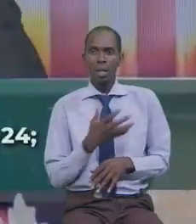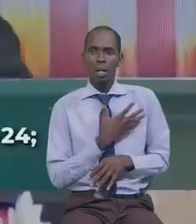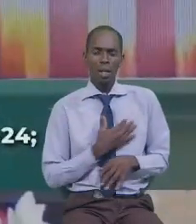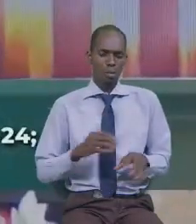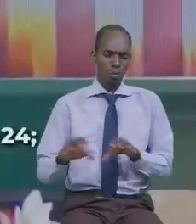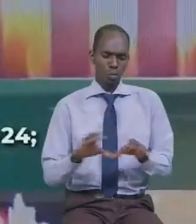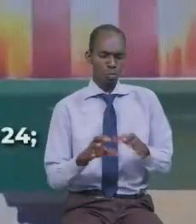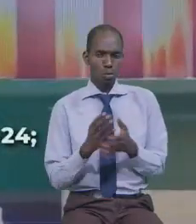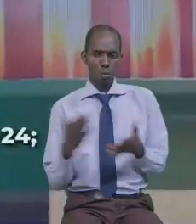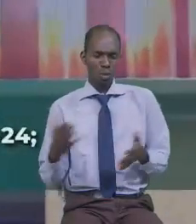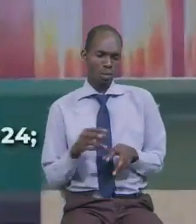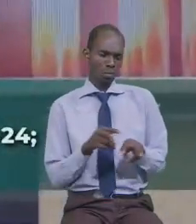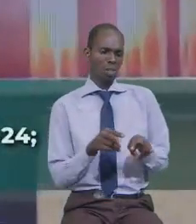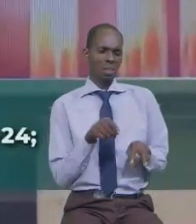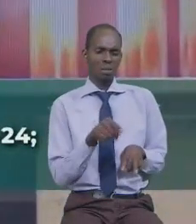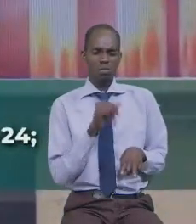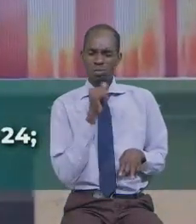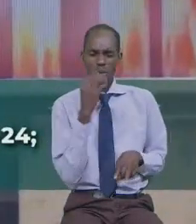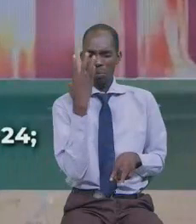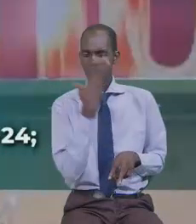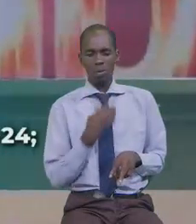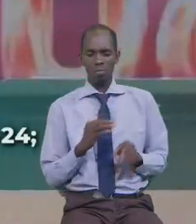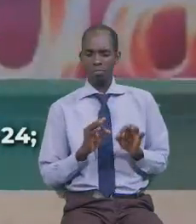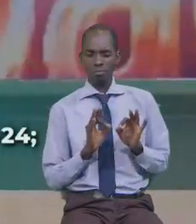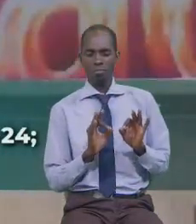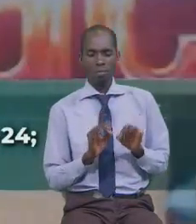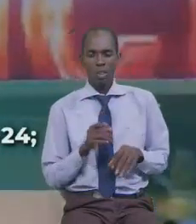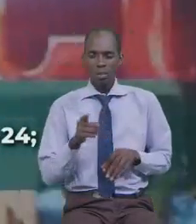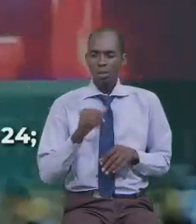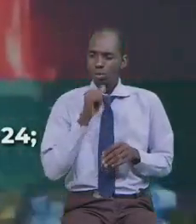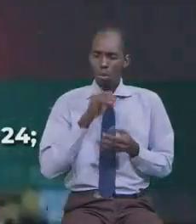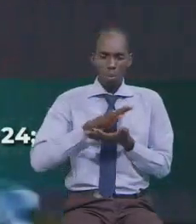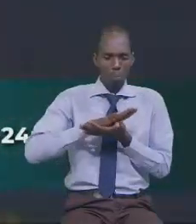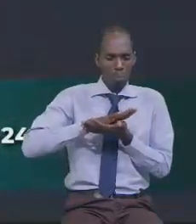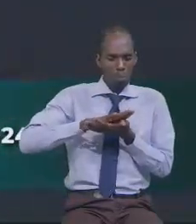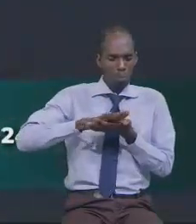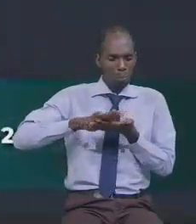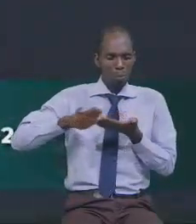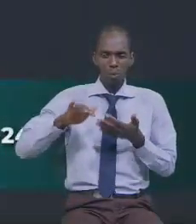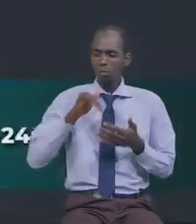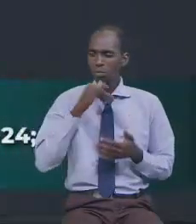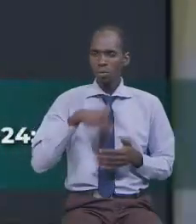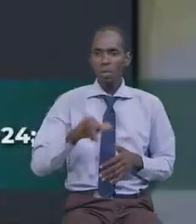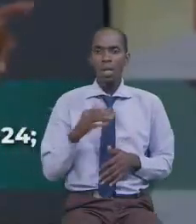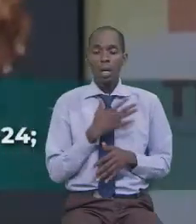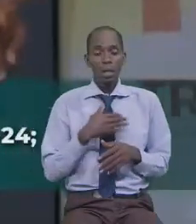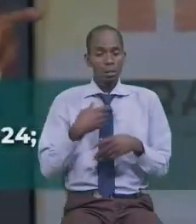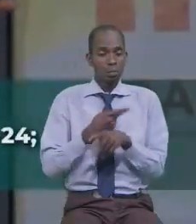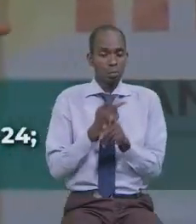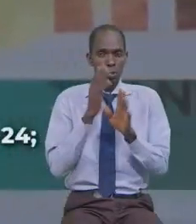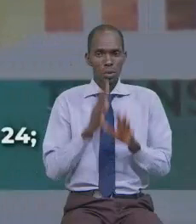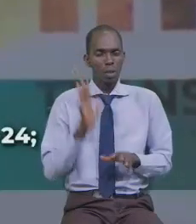beautiful enough. And this one is not smooth enough. Oh, and the potter will tell you,